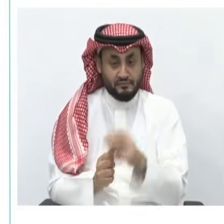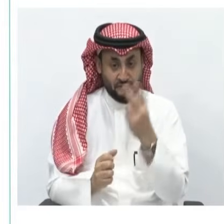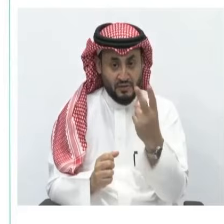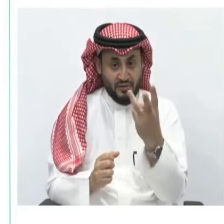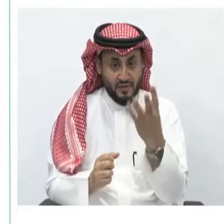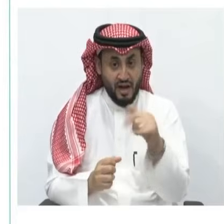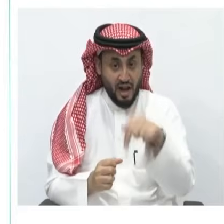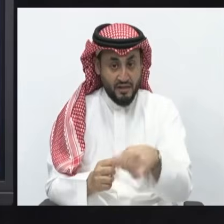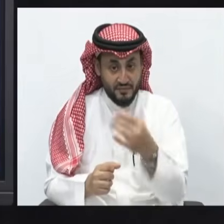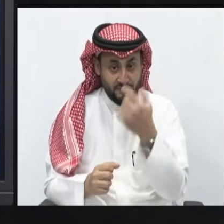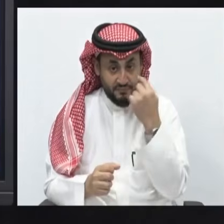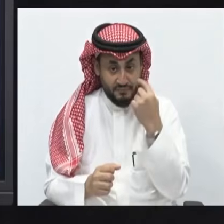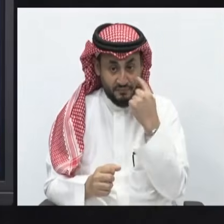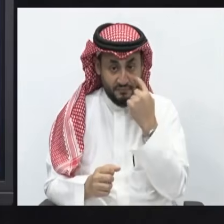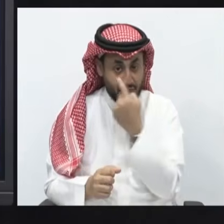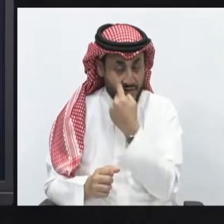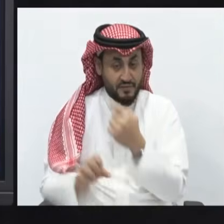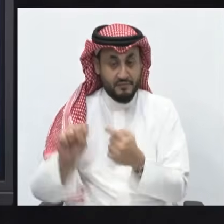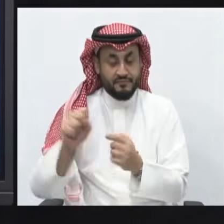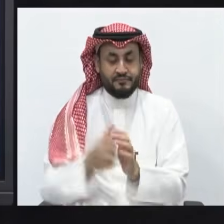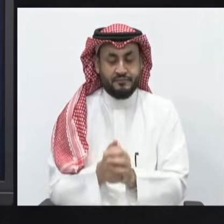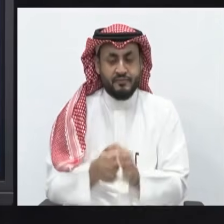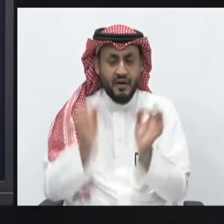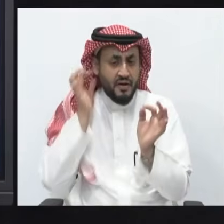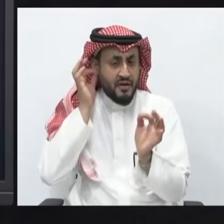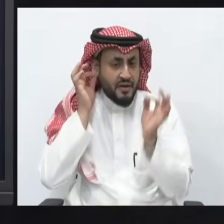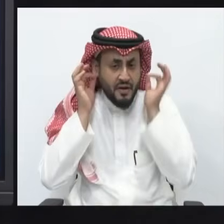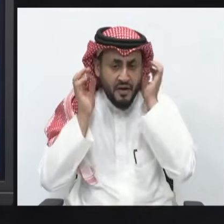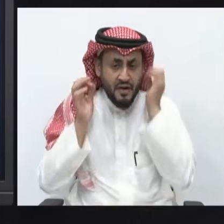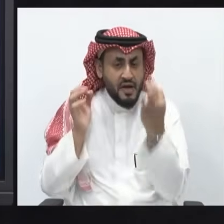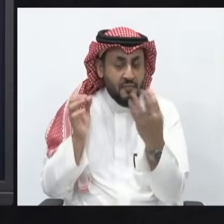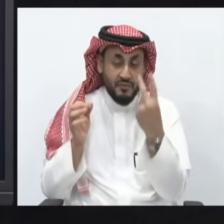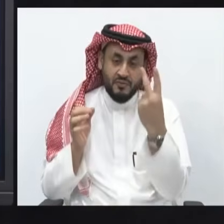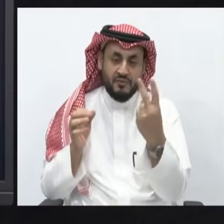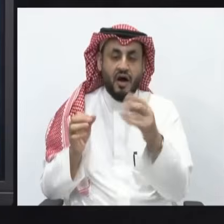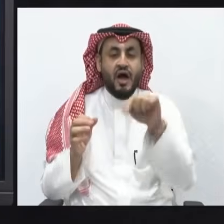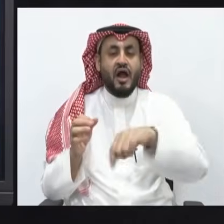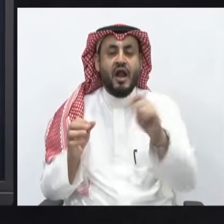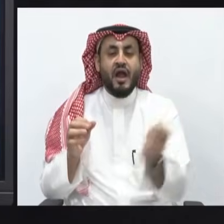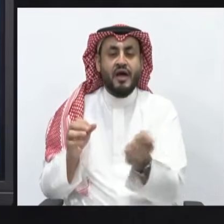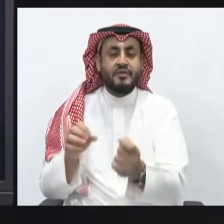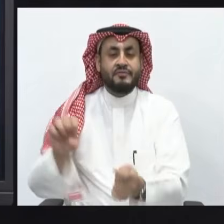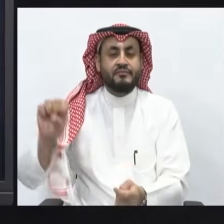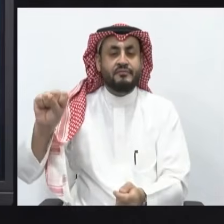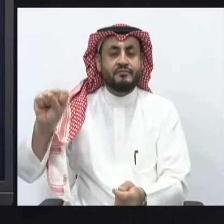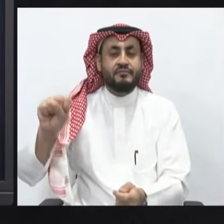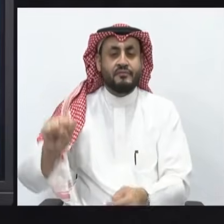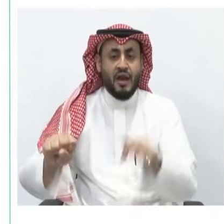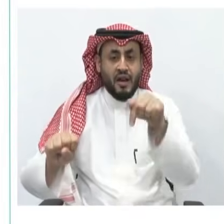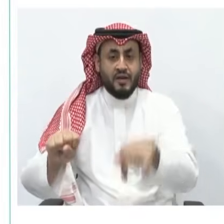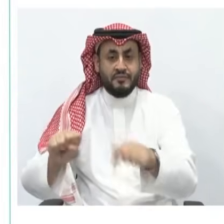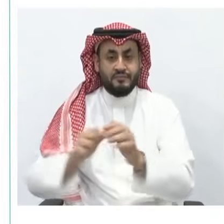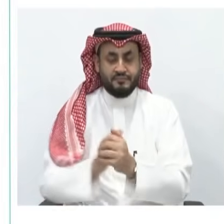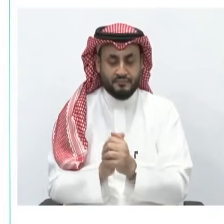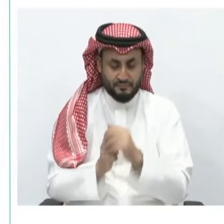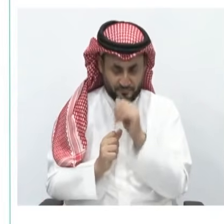Also, ears. I have 1 and 2. So I will say what? Ears.